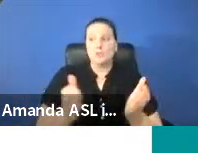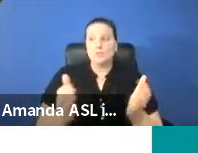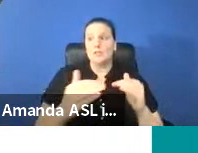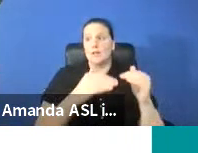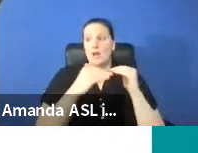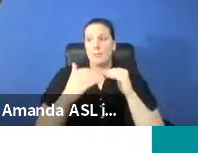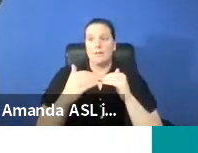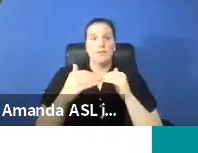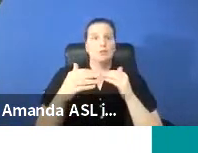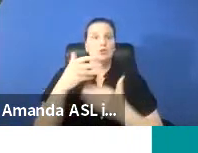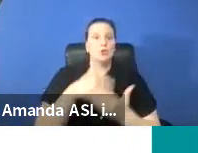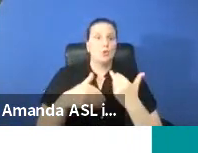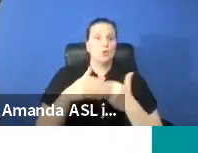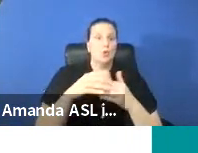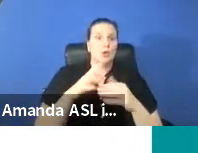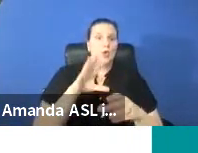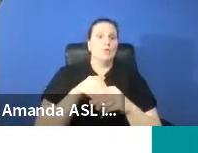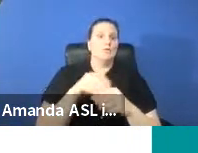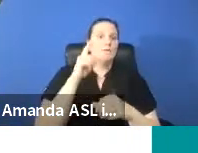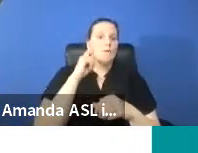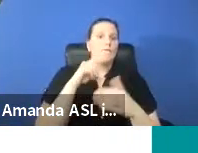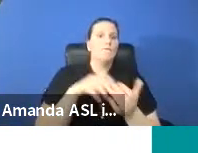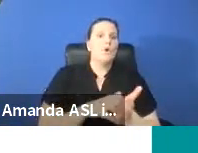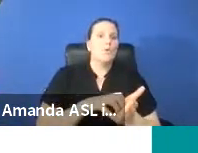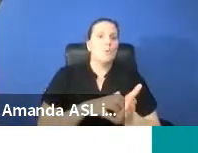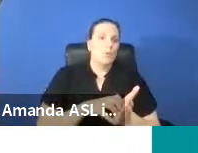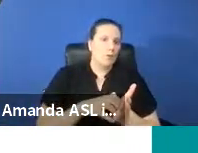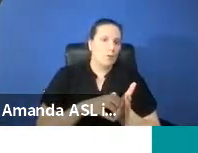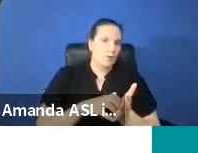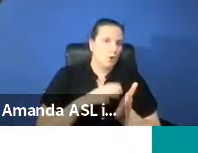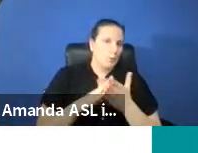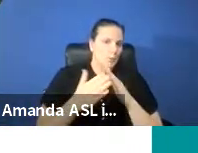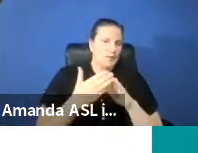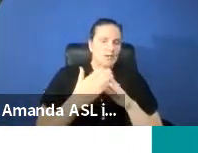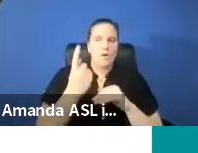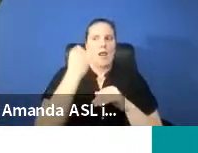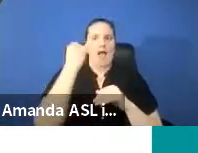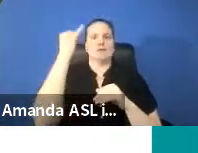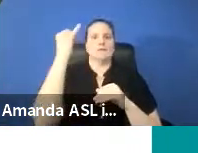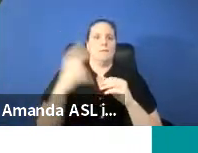social inclusion for vulnerable communities, just to give you one idea.